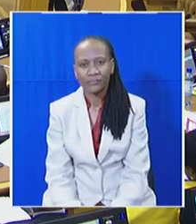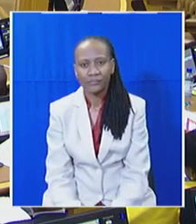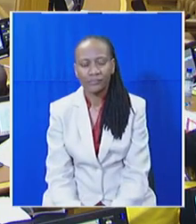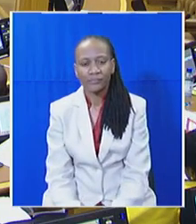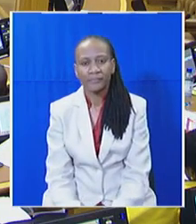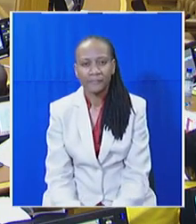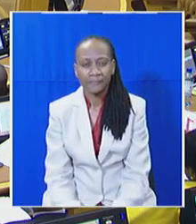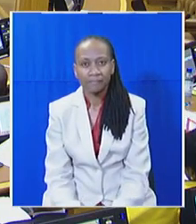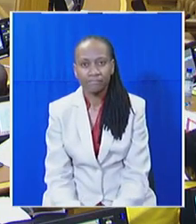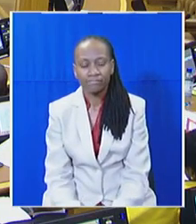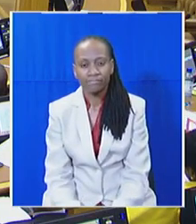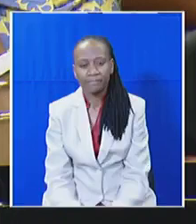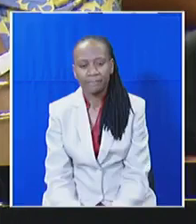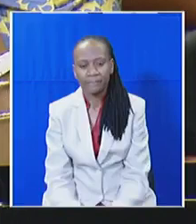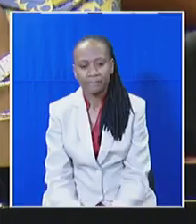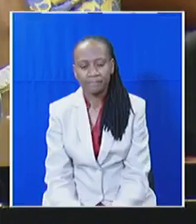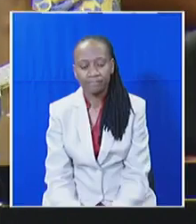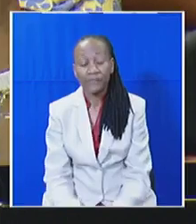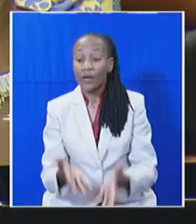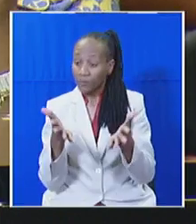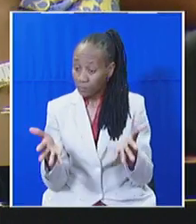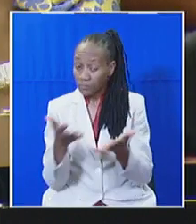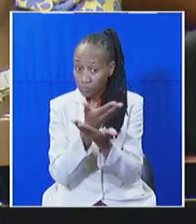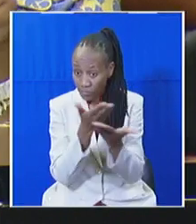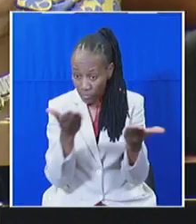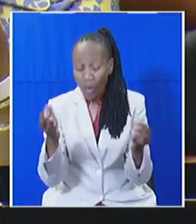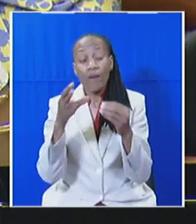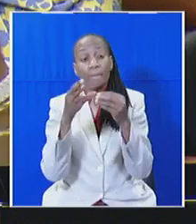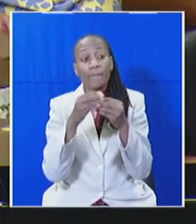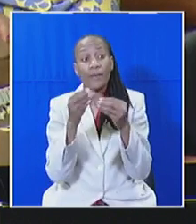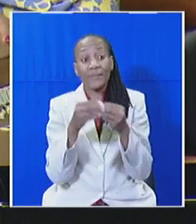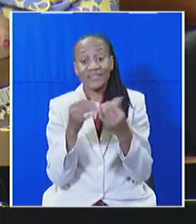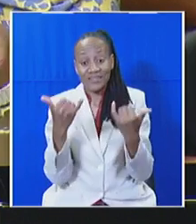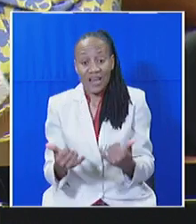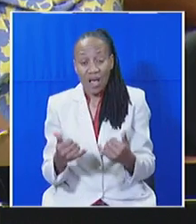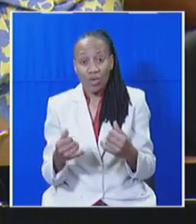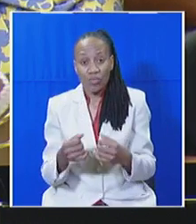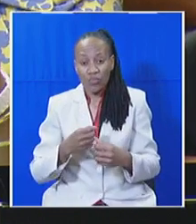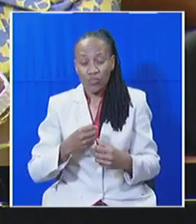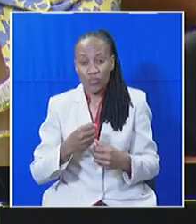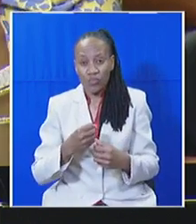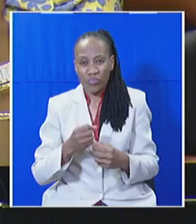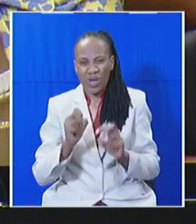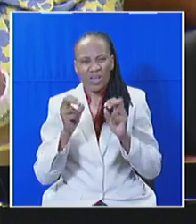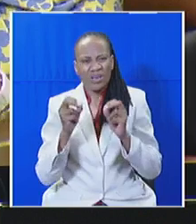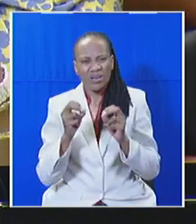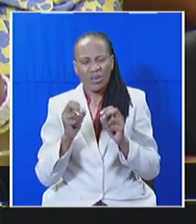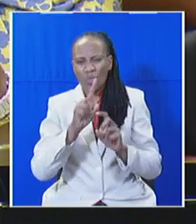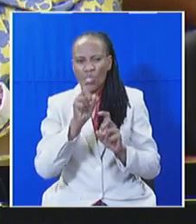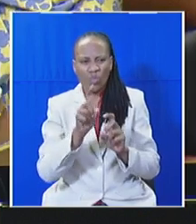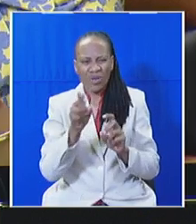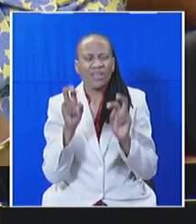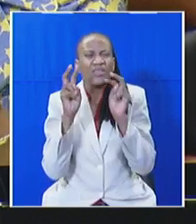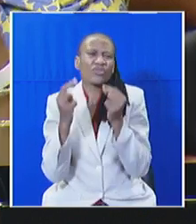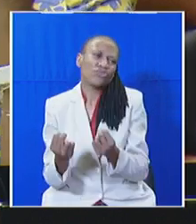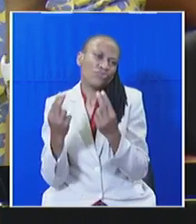Although I must point out that honorable members raise new questions, which are totally new